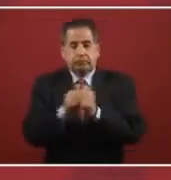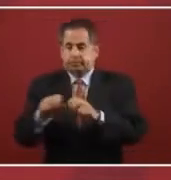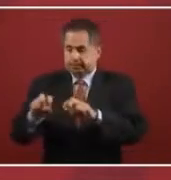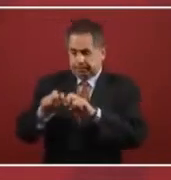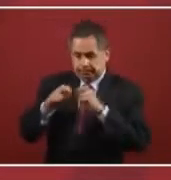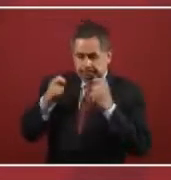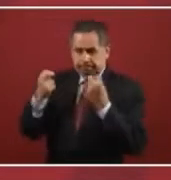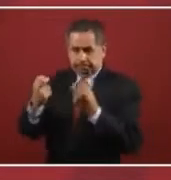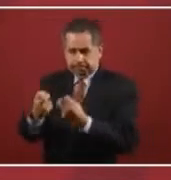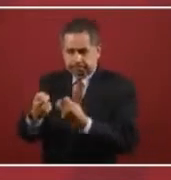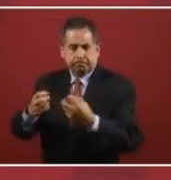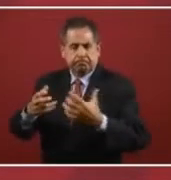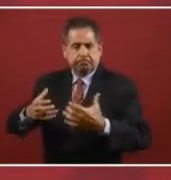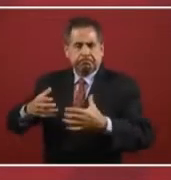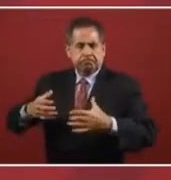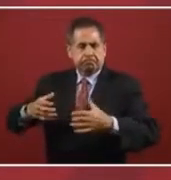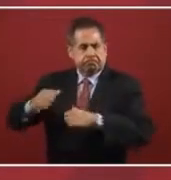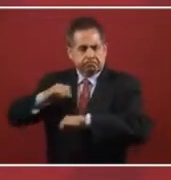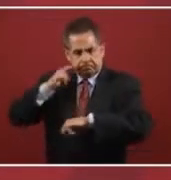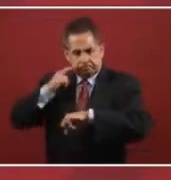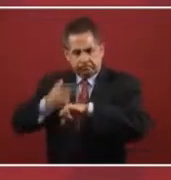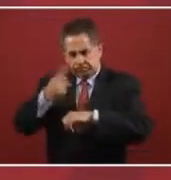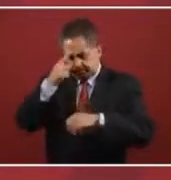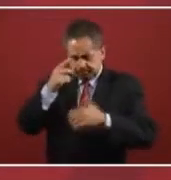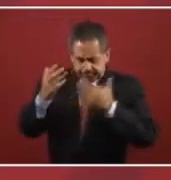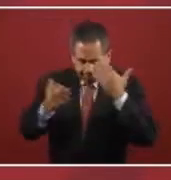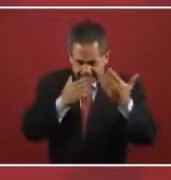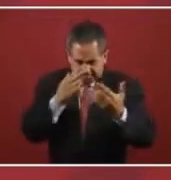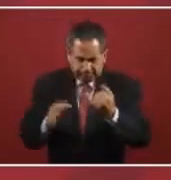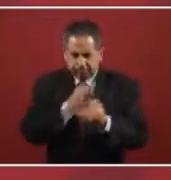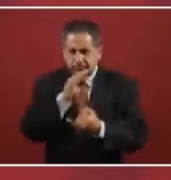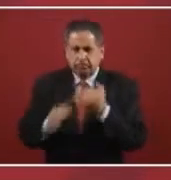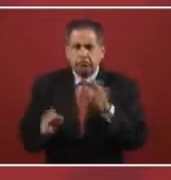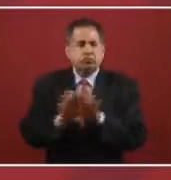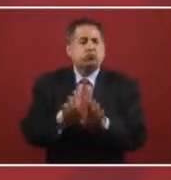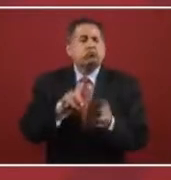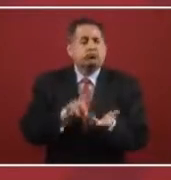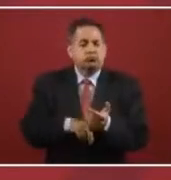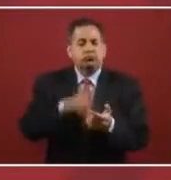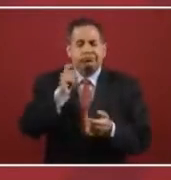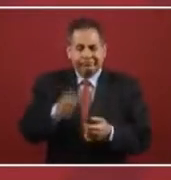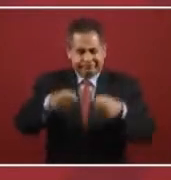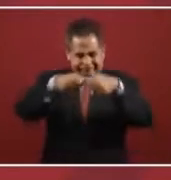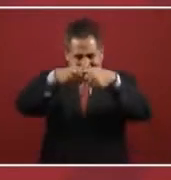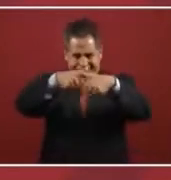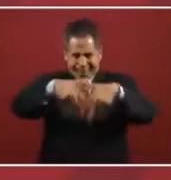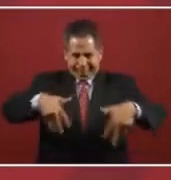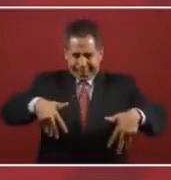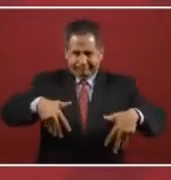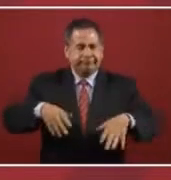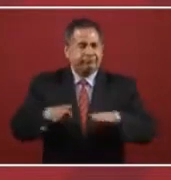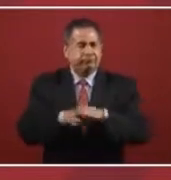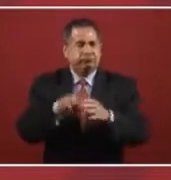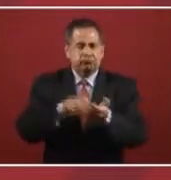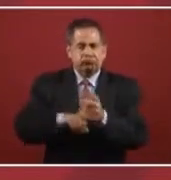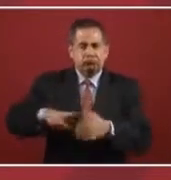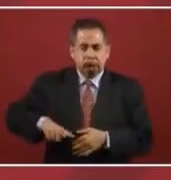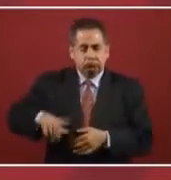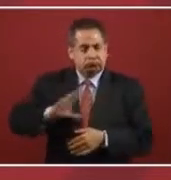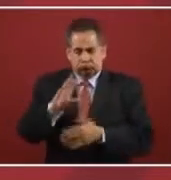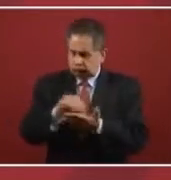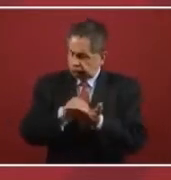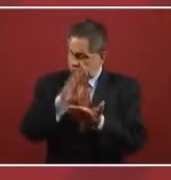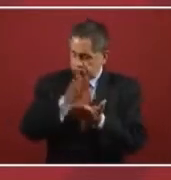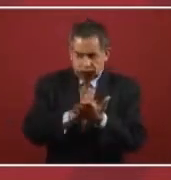cabinet ya Tuesday hacer la revisión final so that we can make the final revision to see what